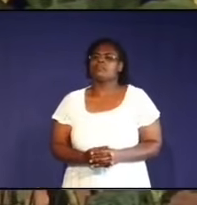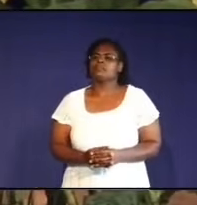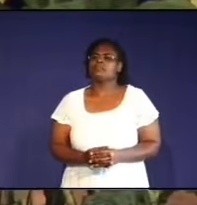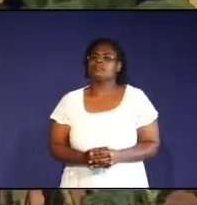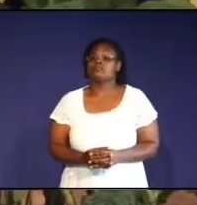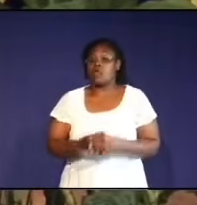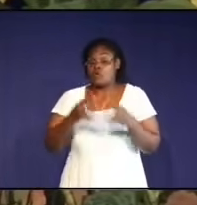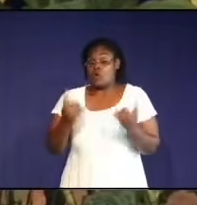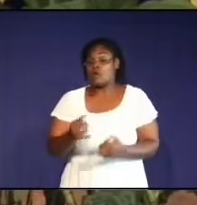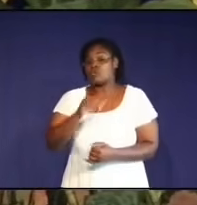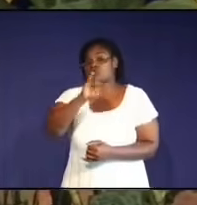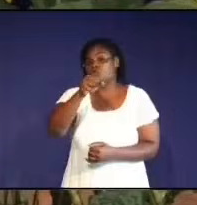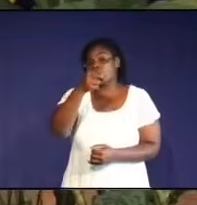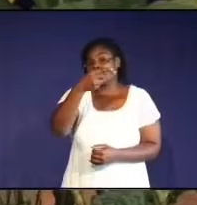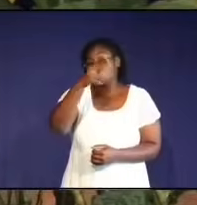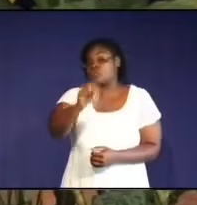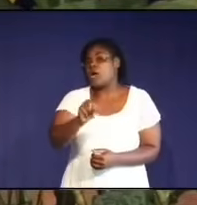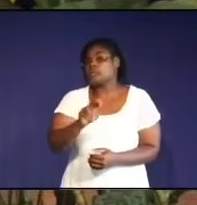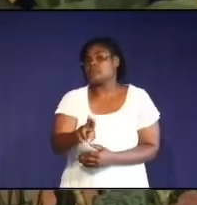John